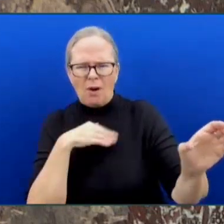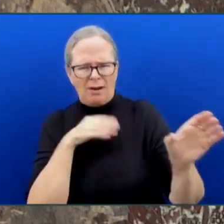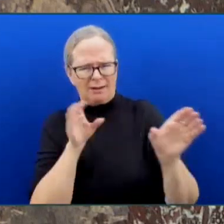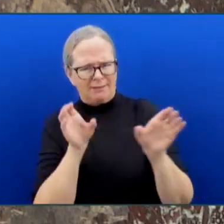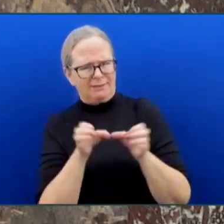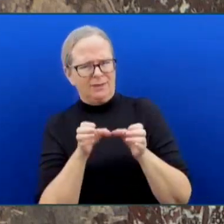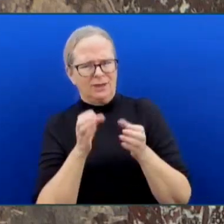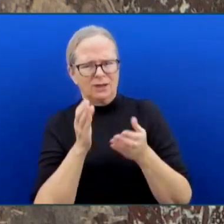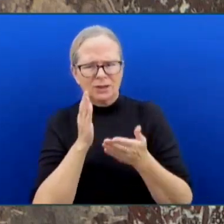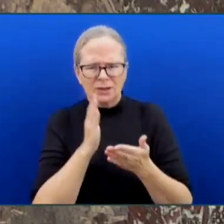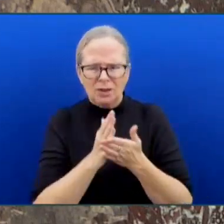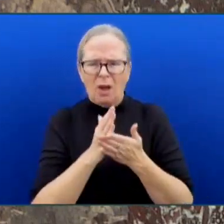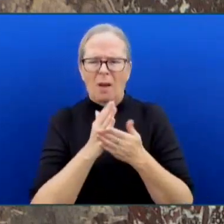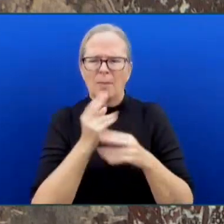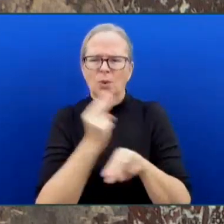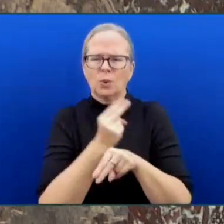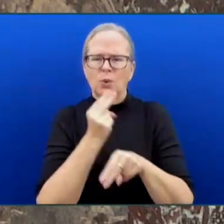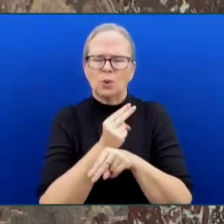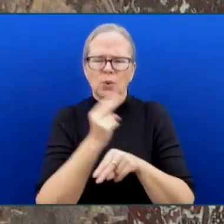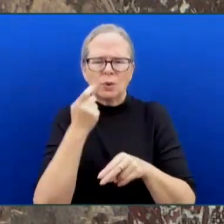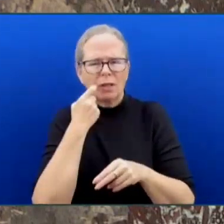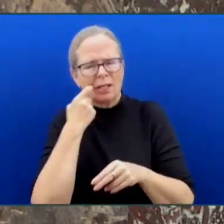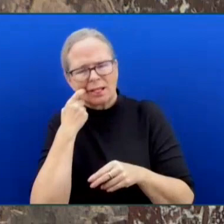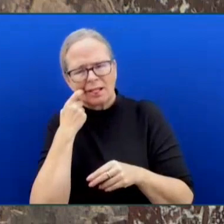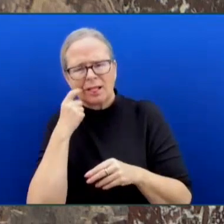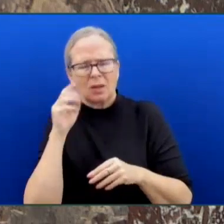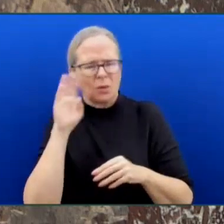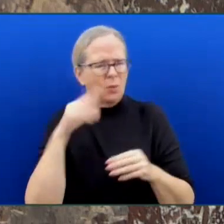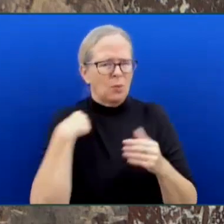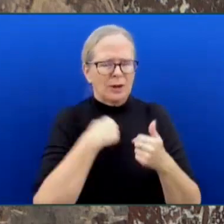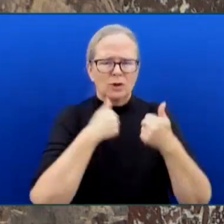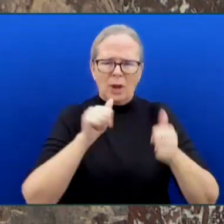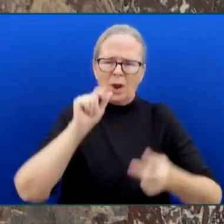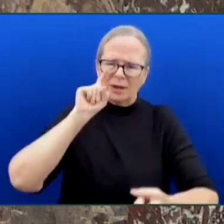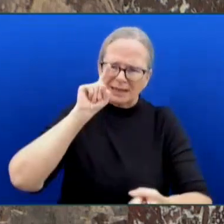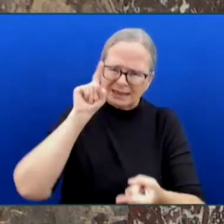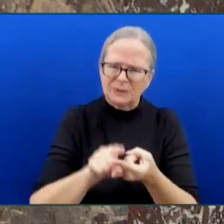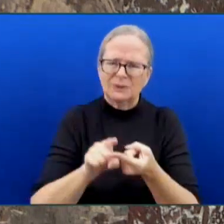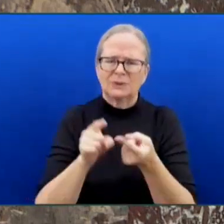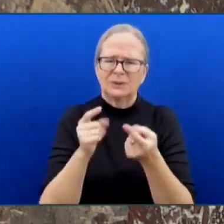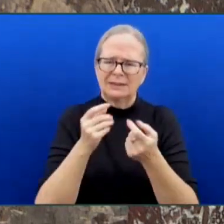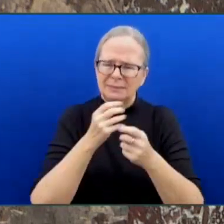Speaker. And the member's been in this place long enough that she should be embarrassed to stand up and promote that.